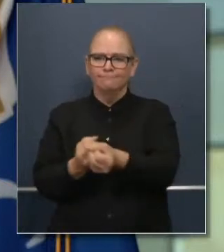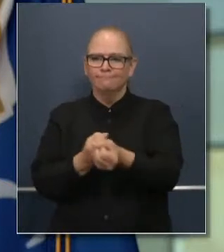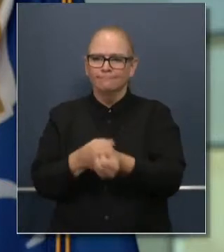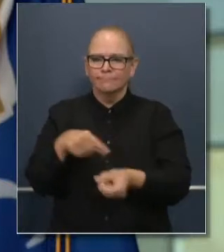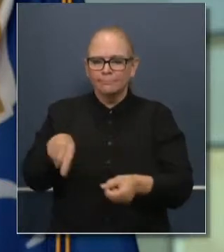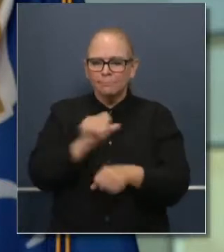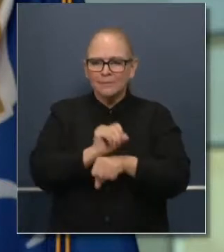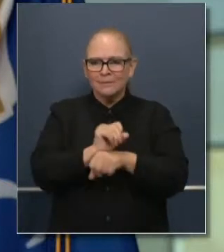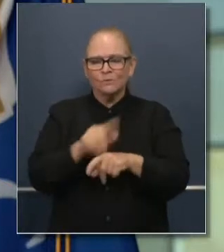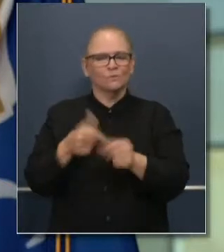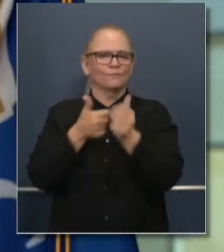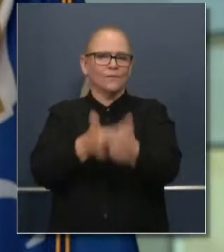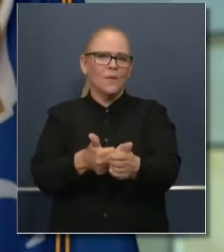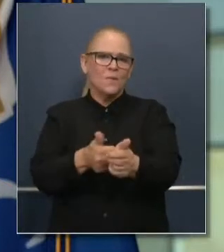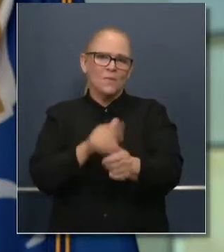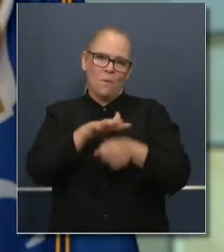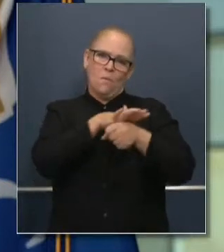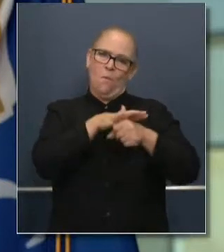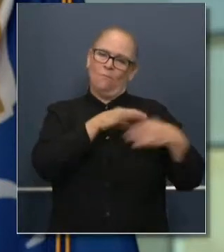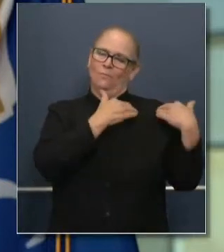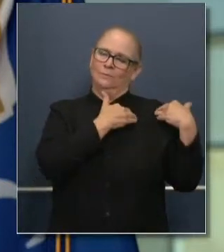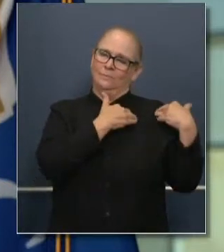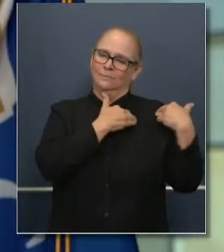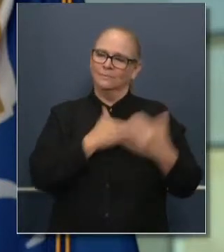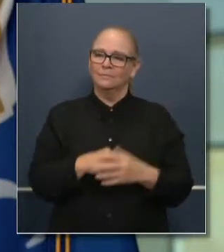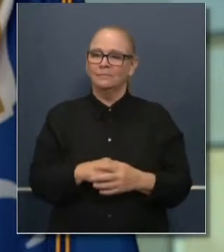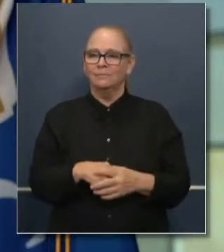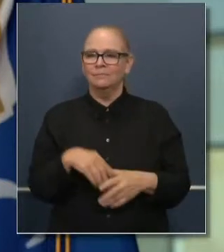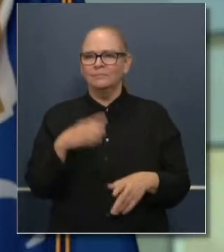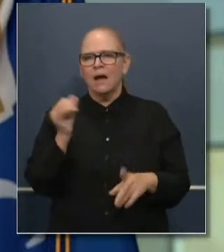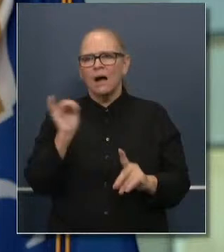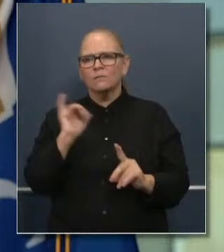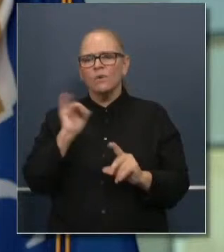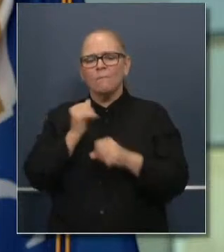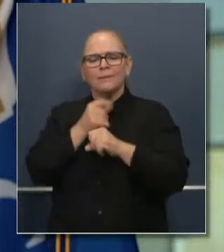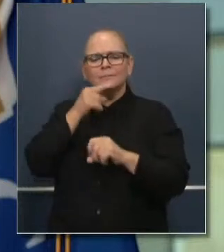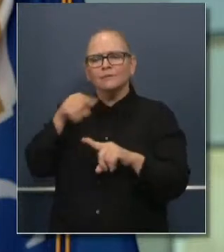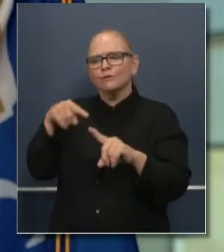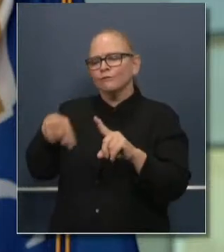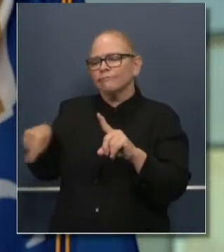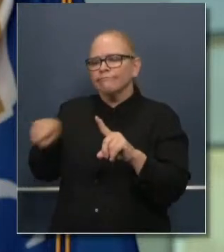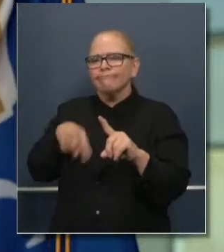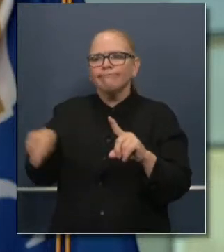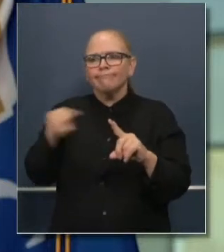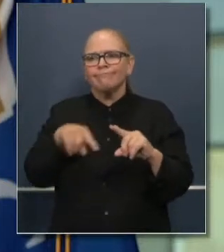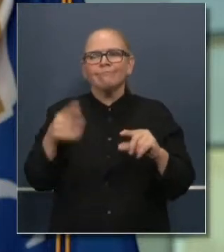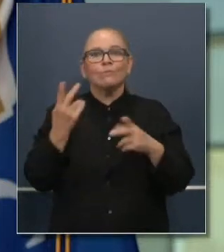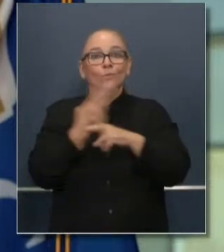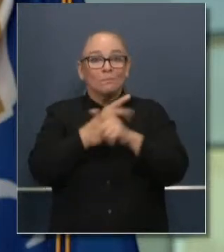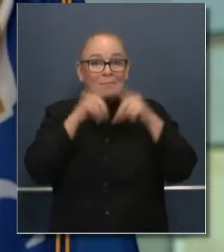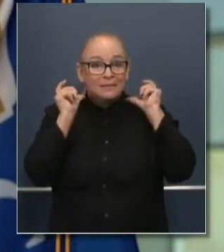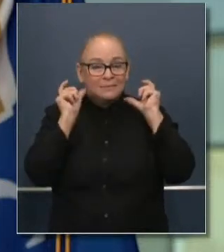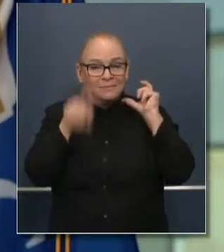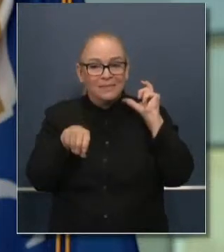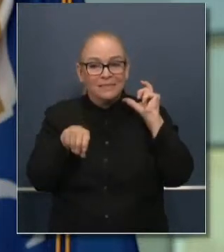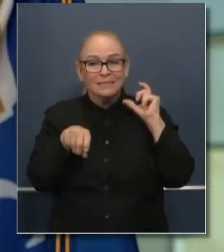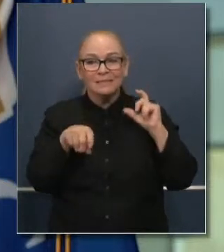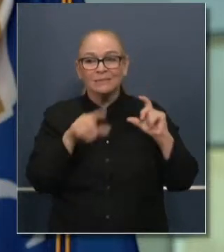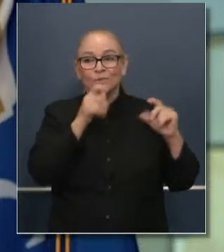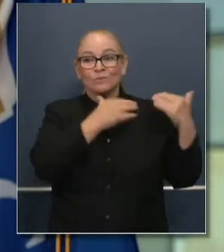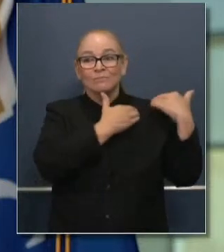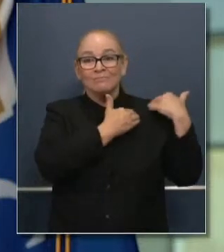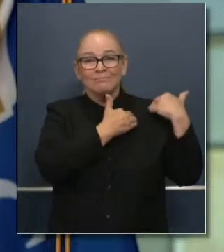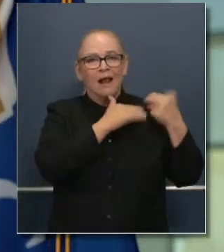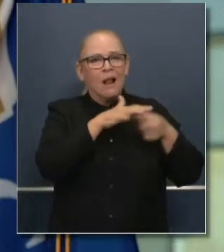frame, including enforcing on mask mandates as well, a local government taking the lead in